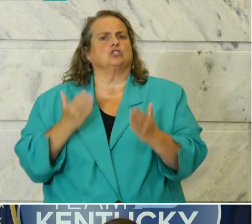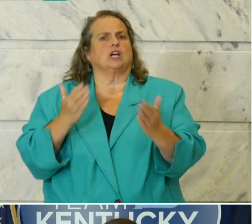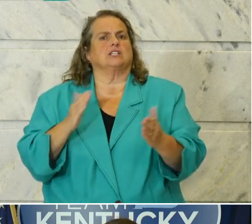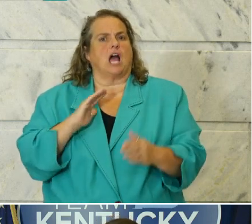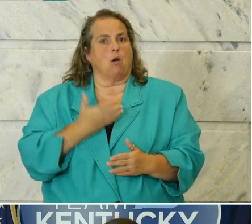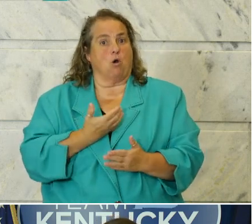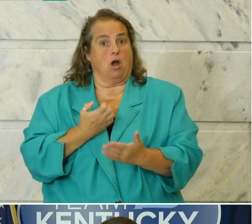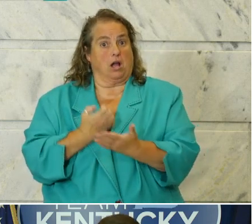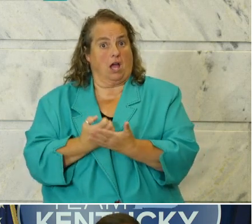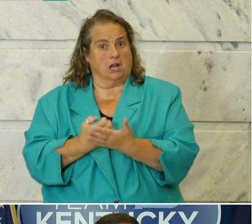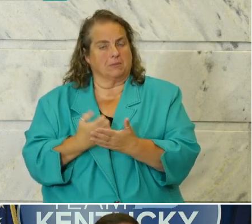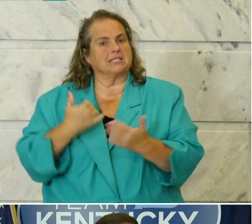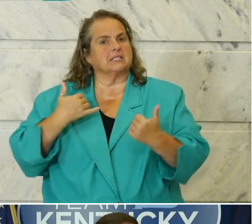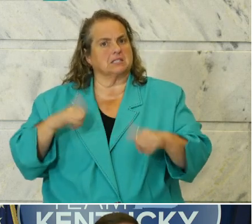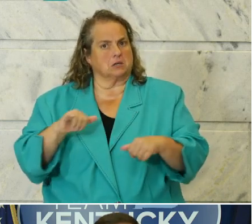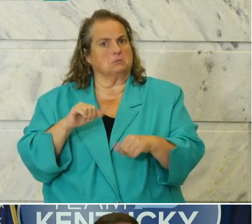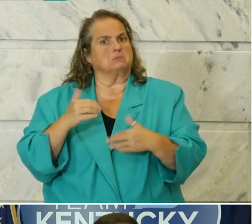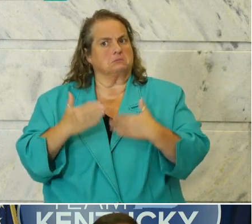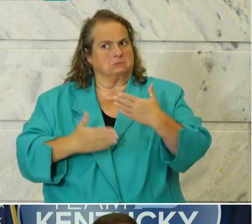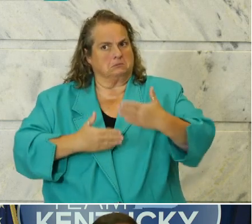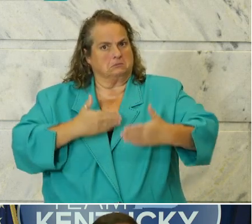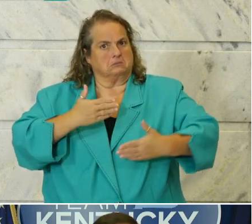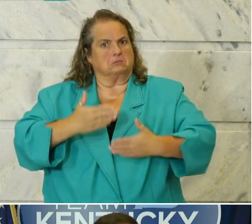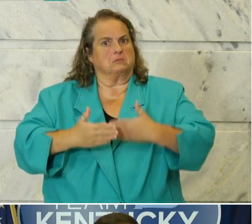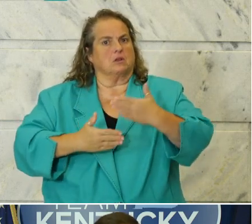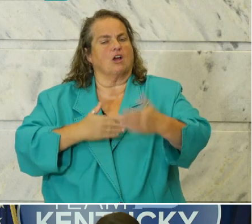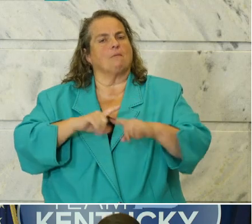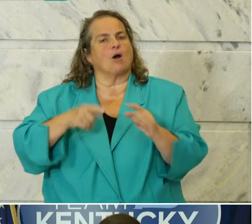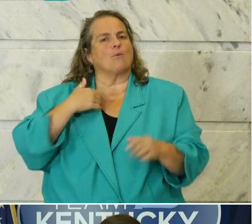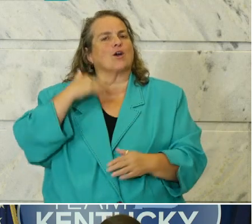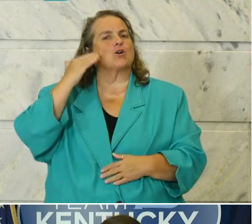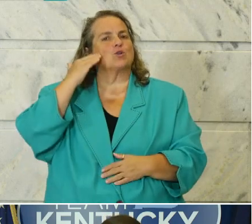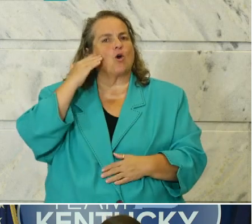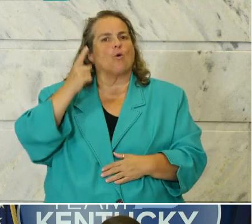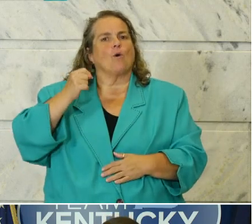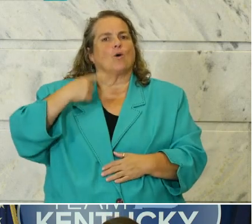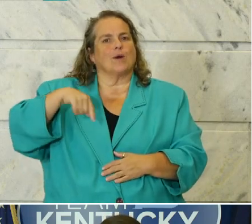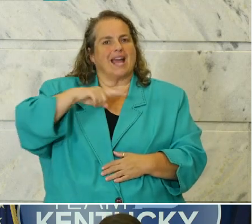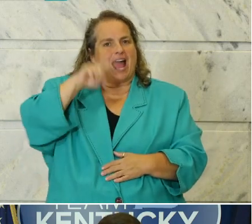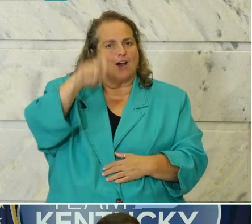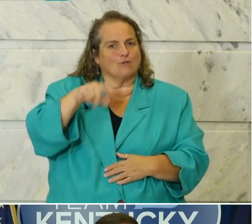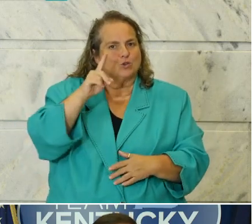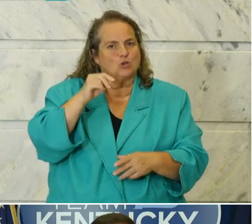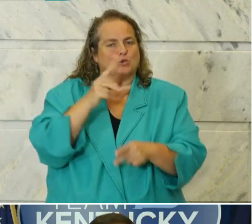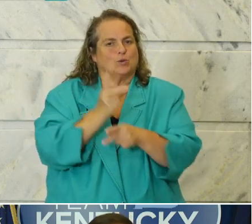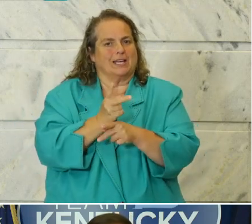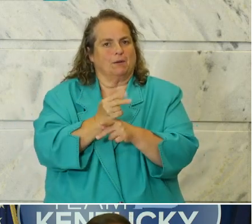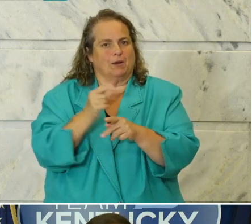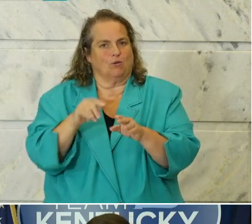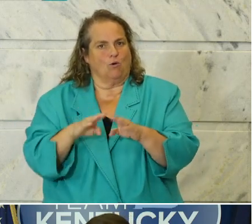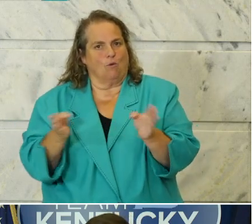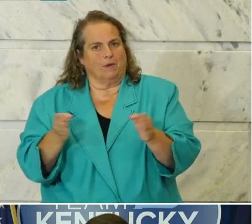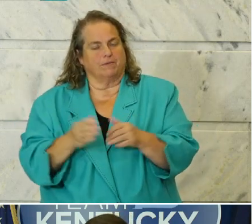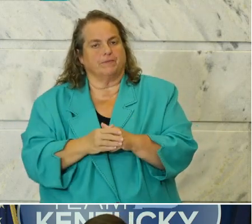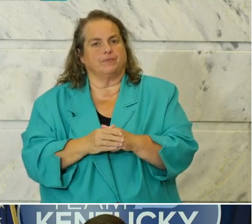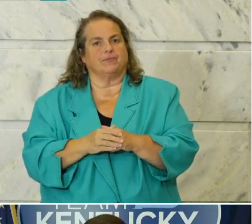afloat, but we know what it's taken to keep it afloat. The first was an investment in the